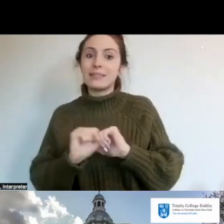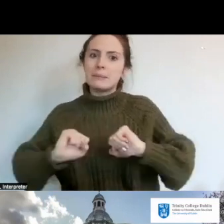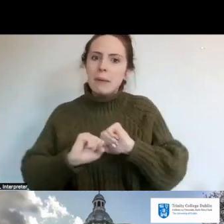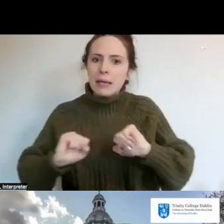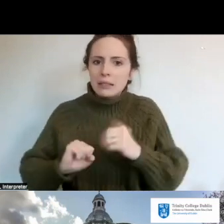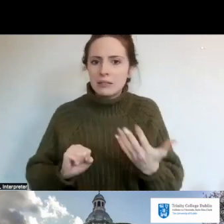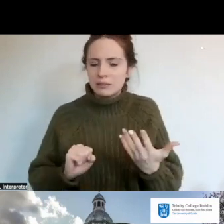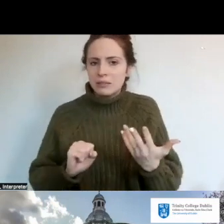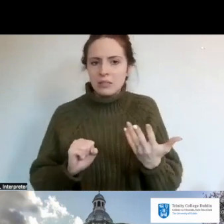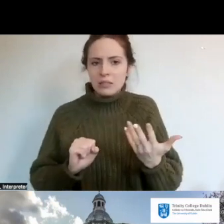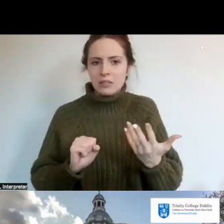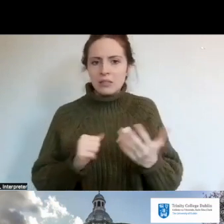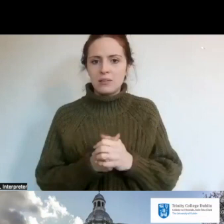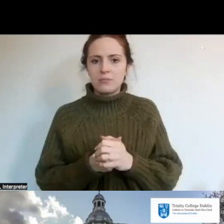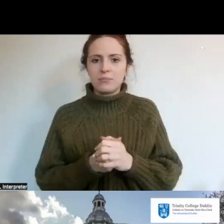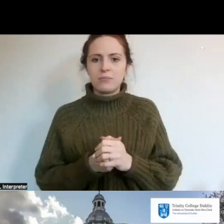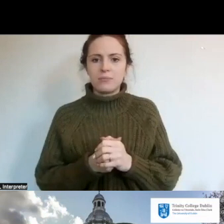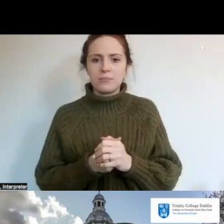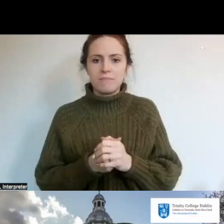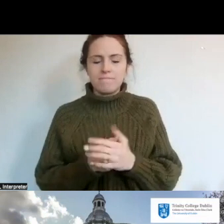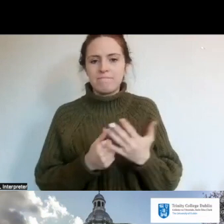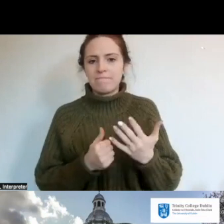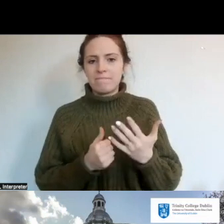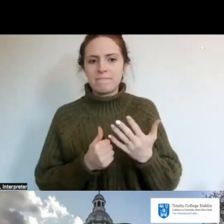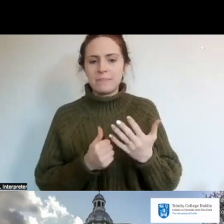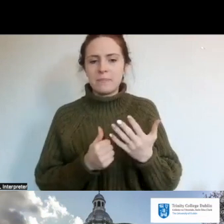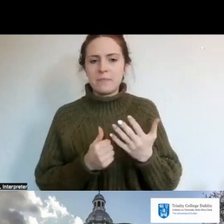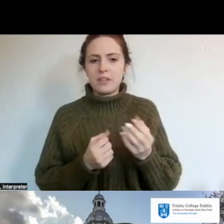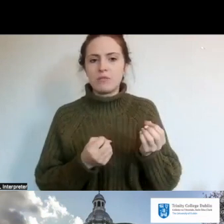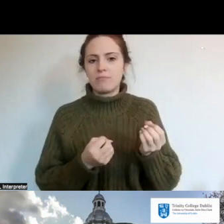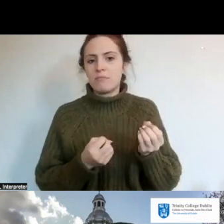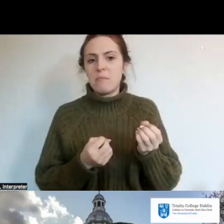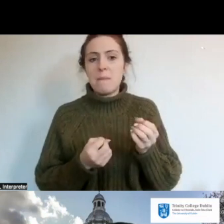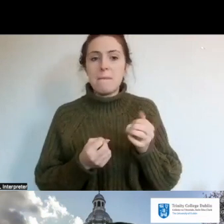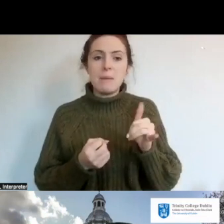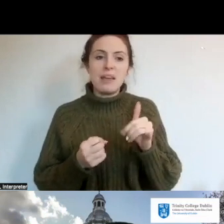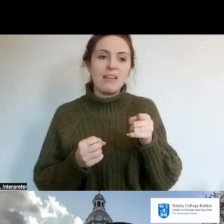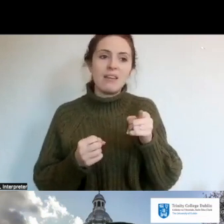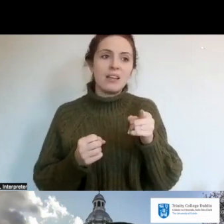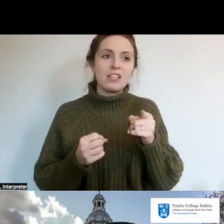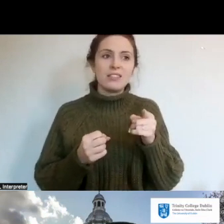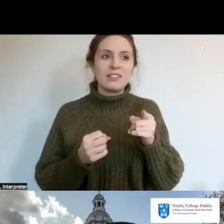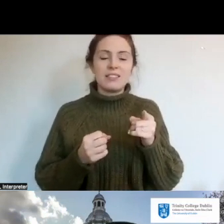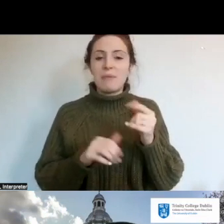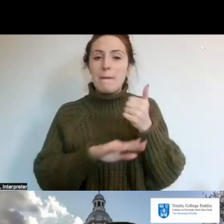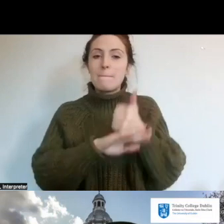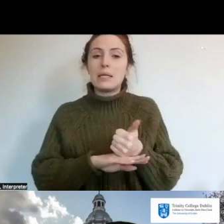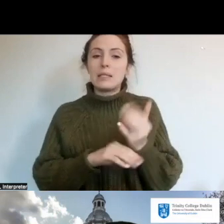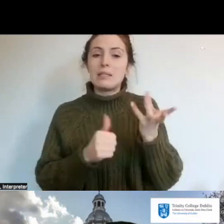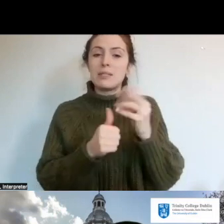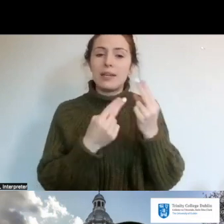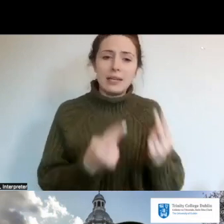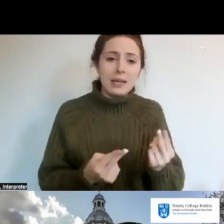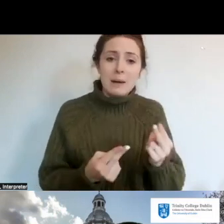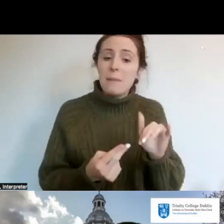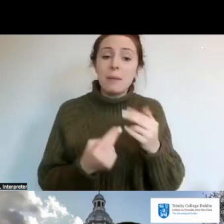provided based on, it can be based on particular needs of people, but often those who need the service may not